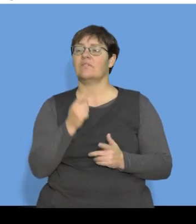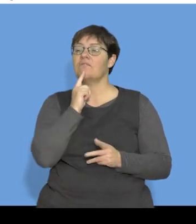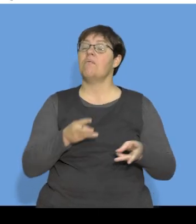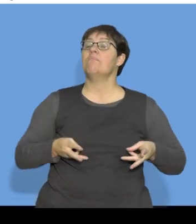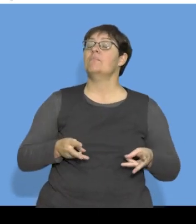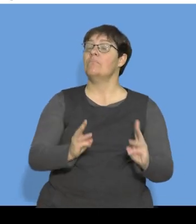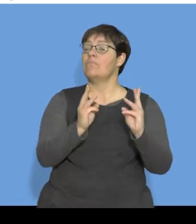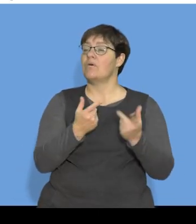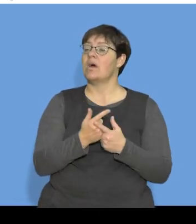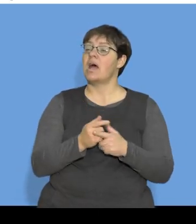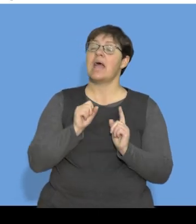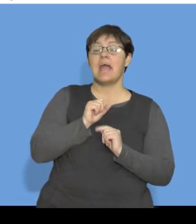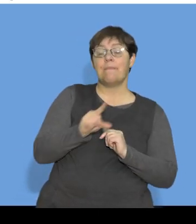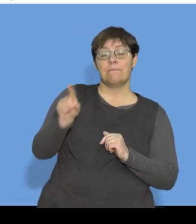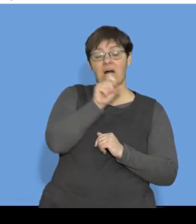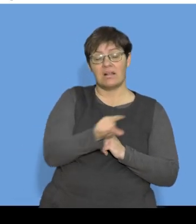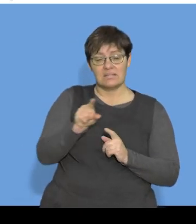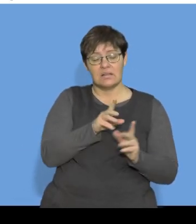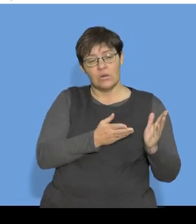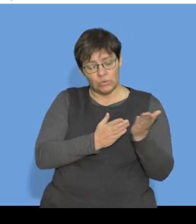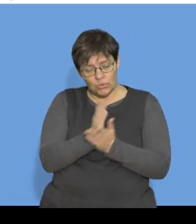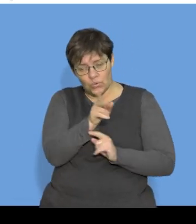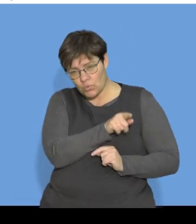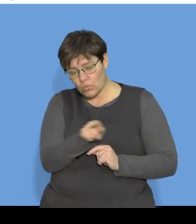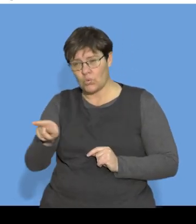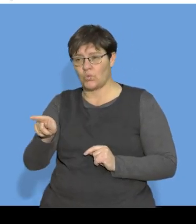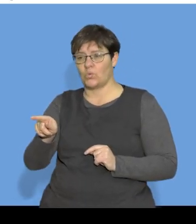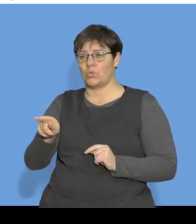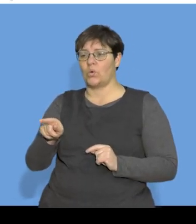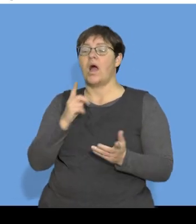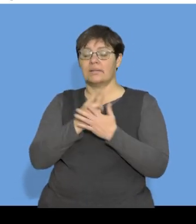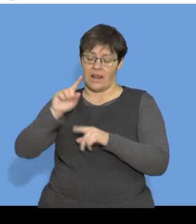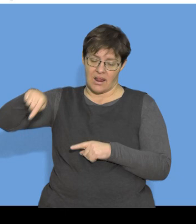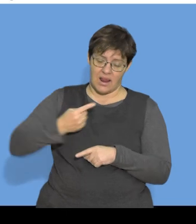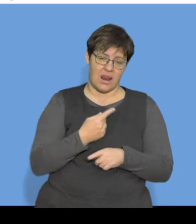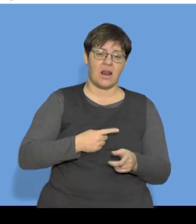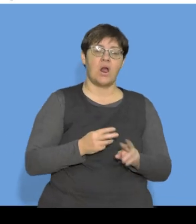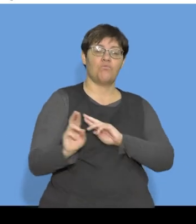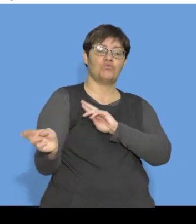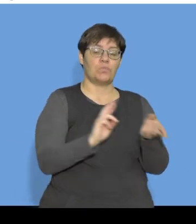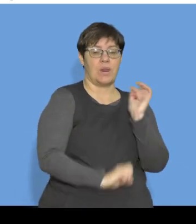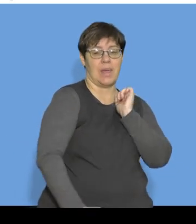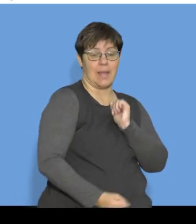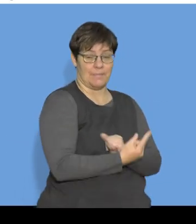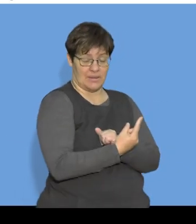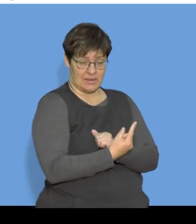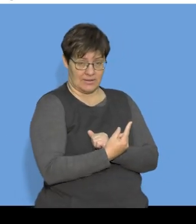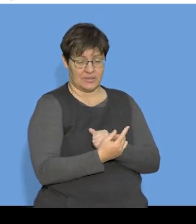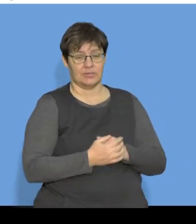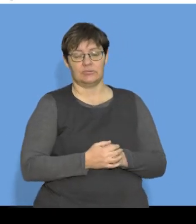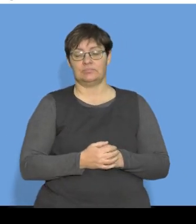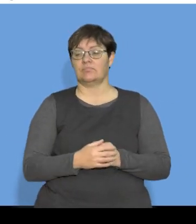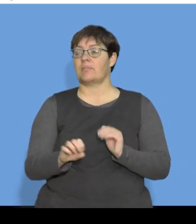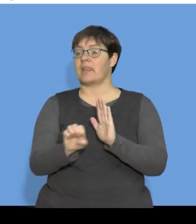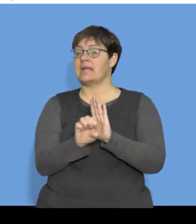for the pathway that the impulse will take until a response occurs.